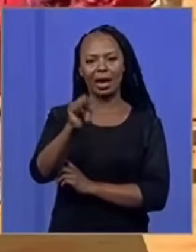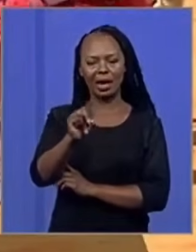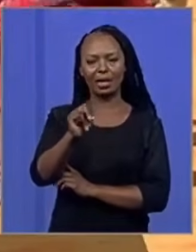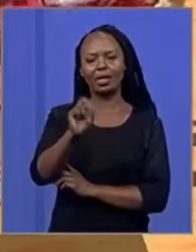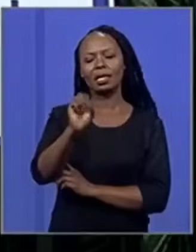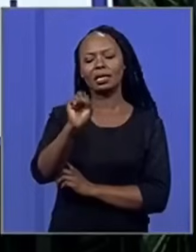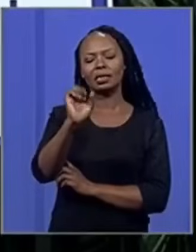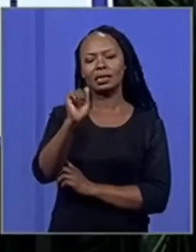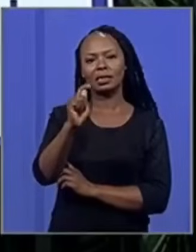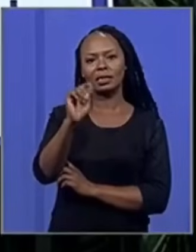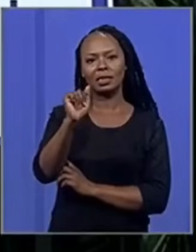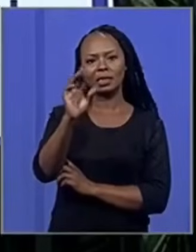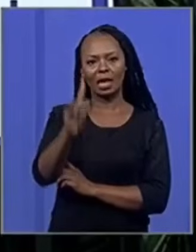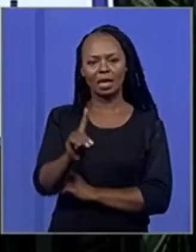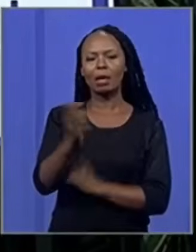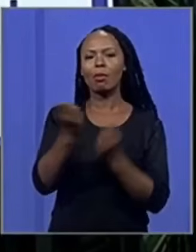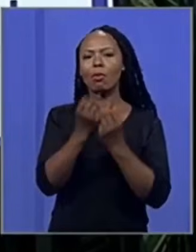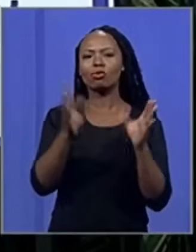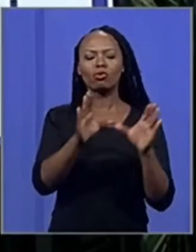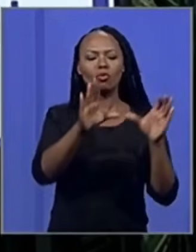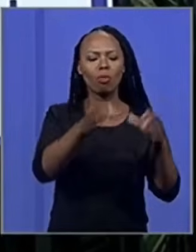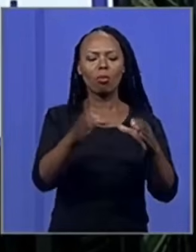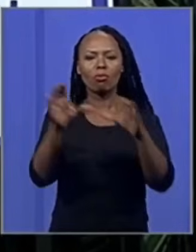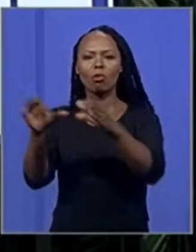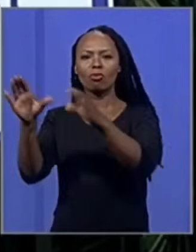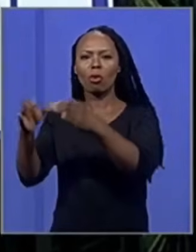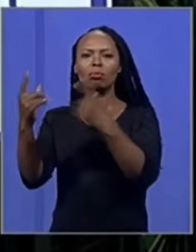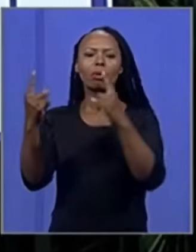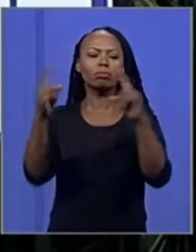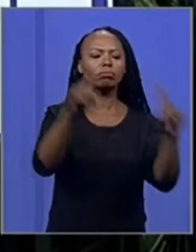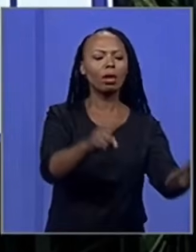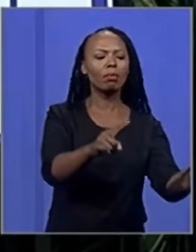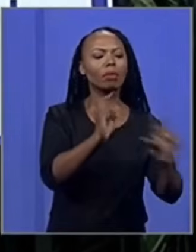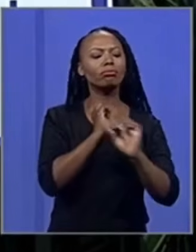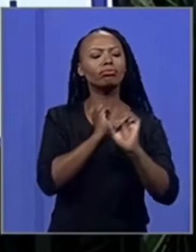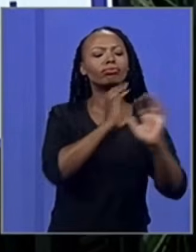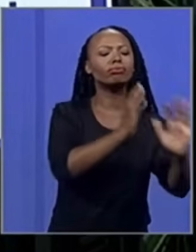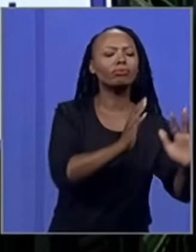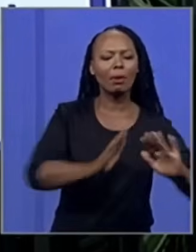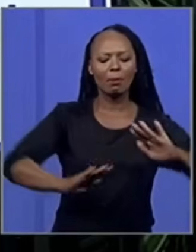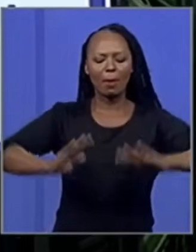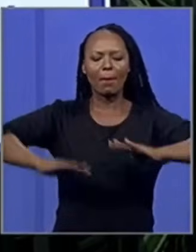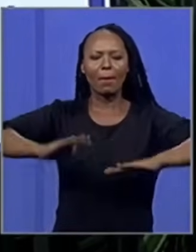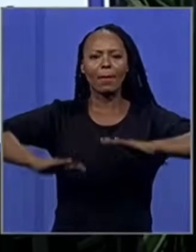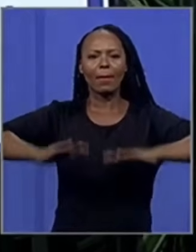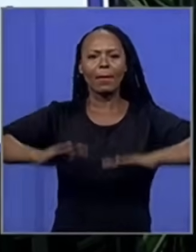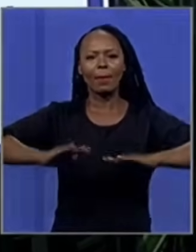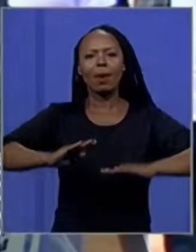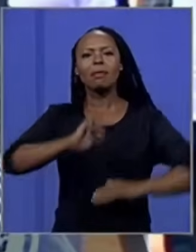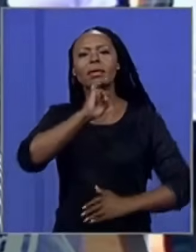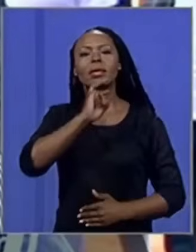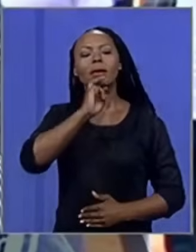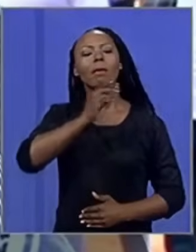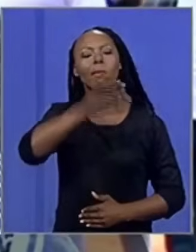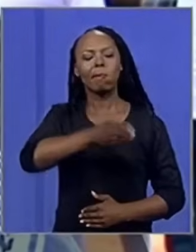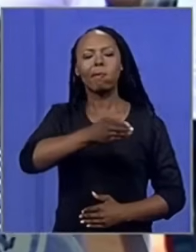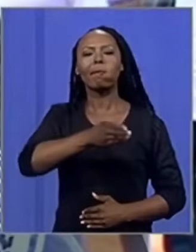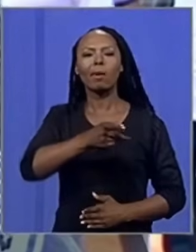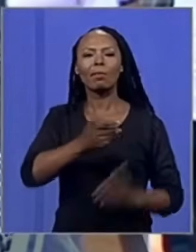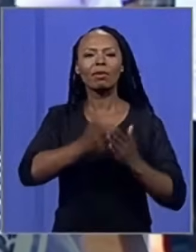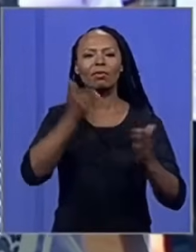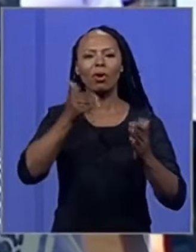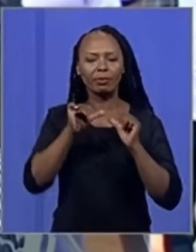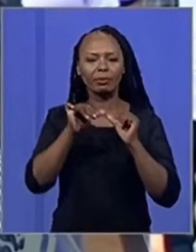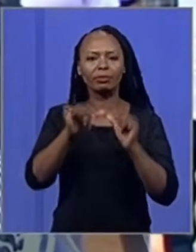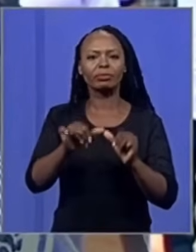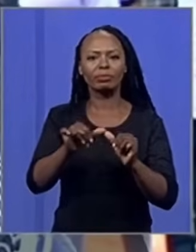tsa diturupa botlhe ba simolola kwa kgosing go diragatsa pele ba tsweletsa tiro ya letsatsi. Sentse re